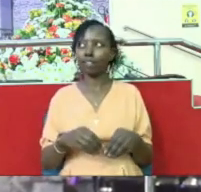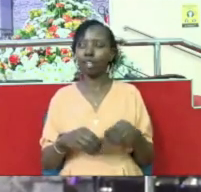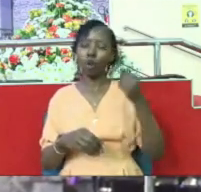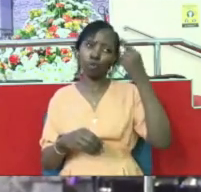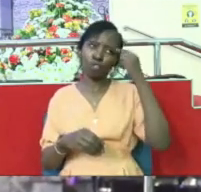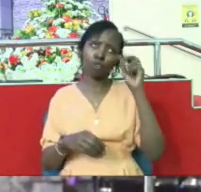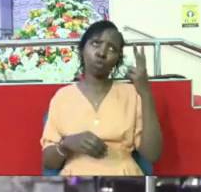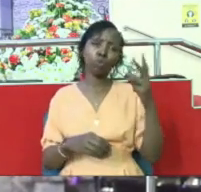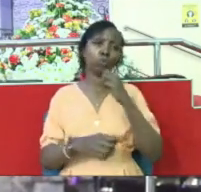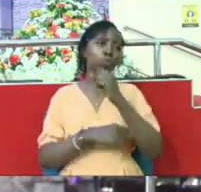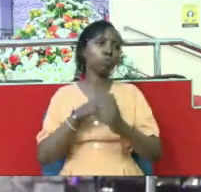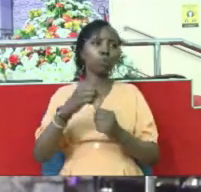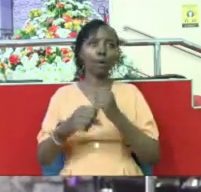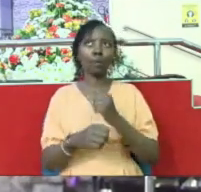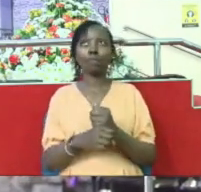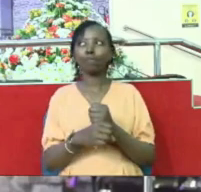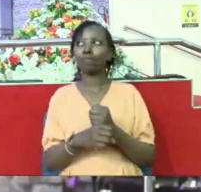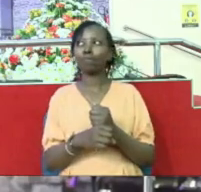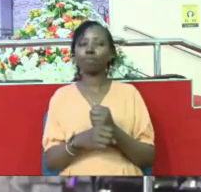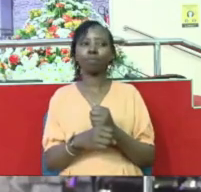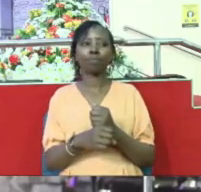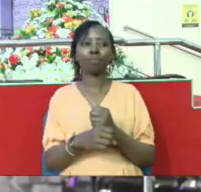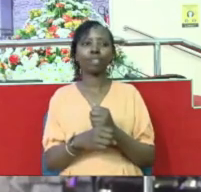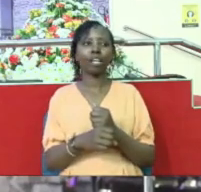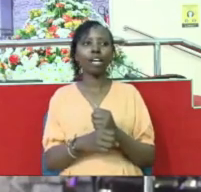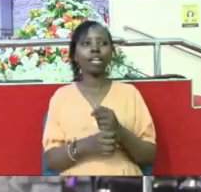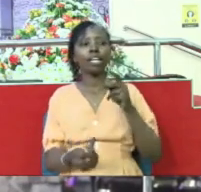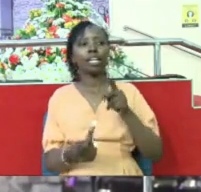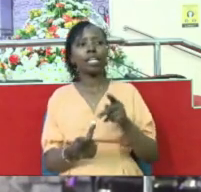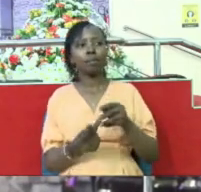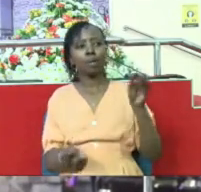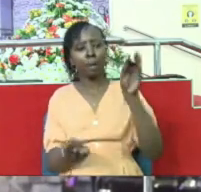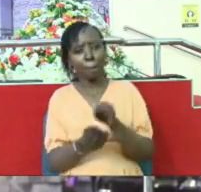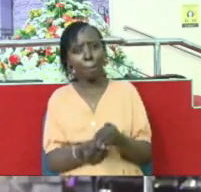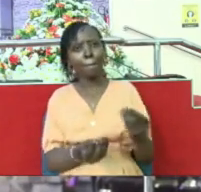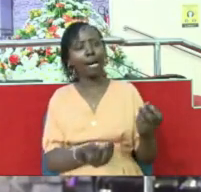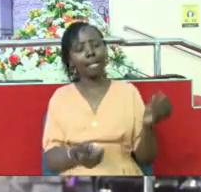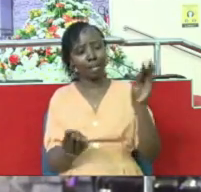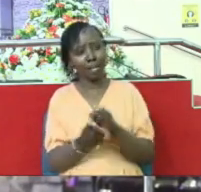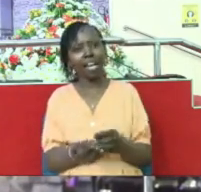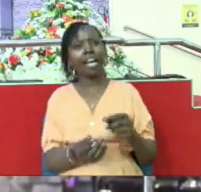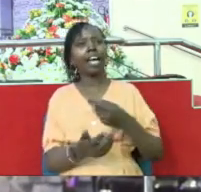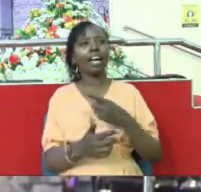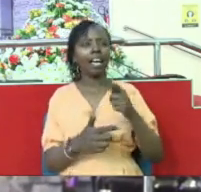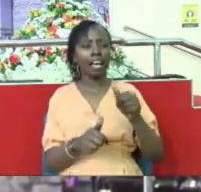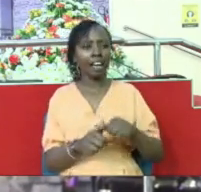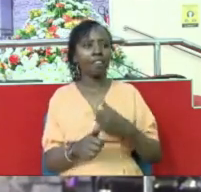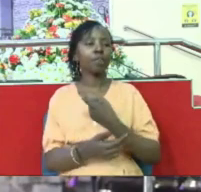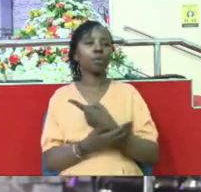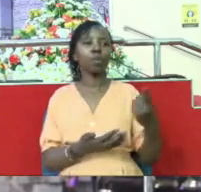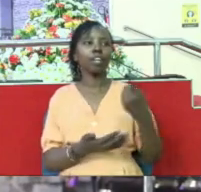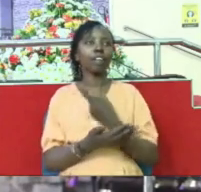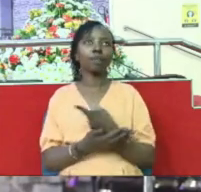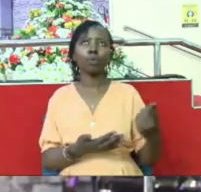2 years. Putting money together. Gathering every week. And these were the churches